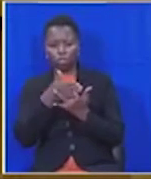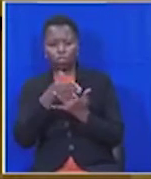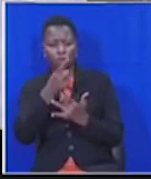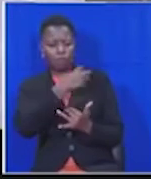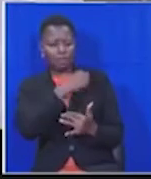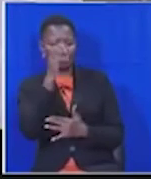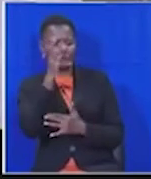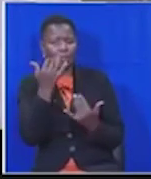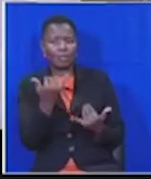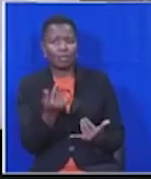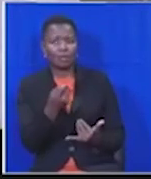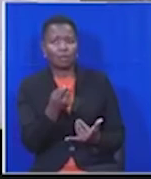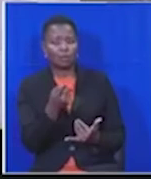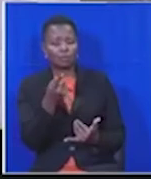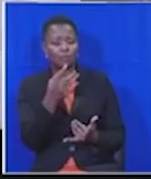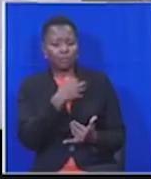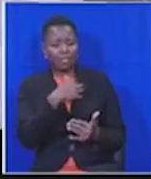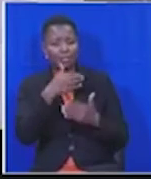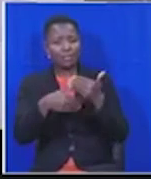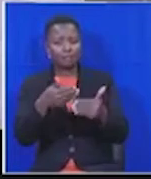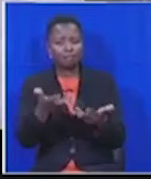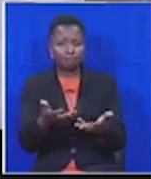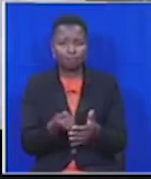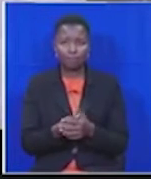he's speaking? Go ahead, Honourable Minister.